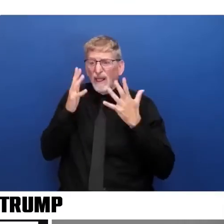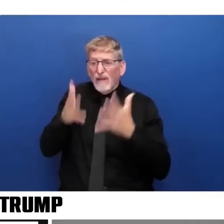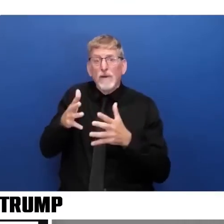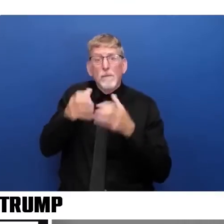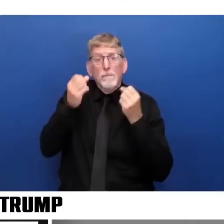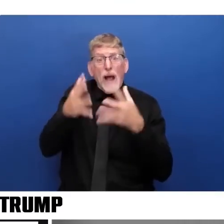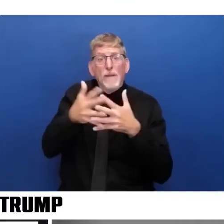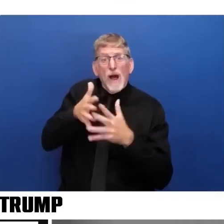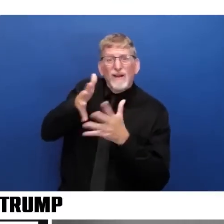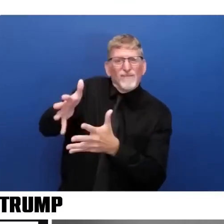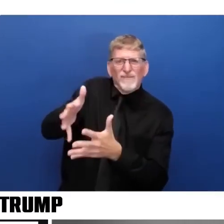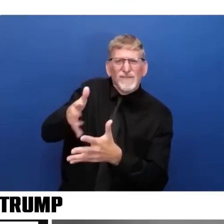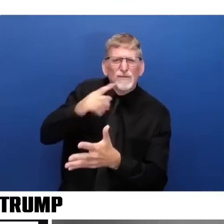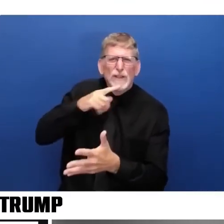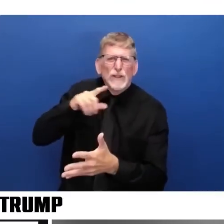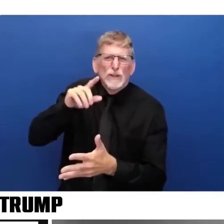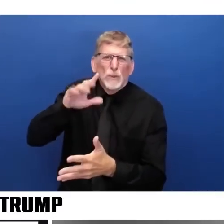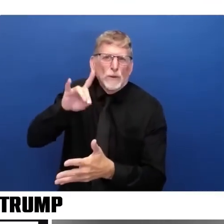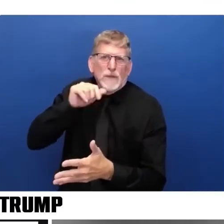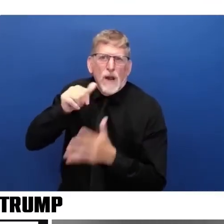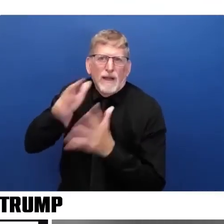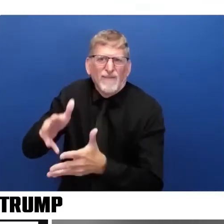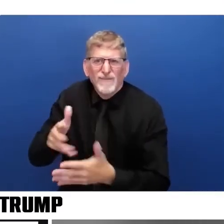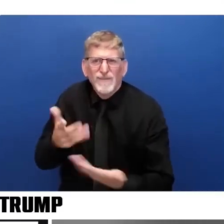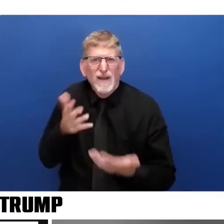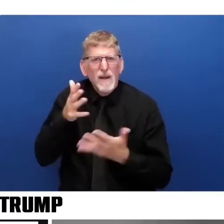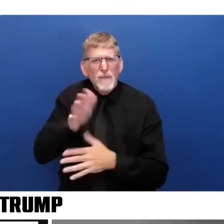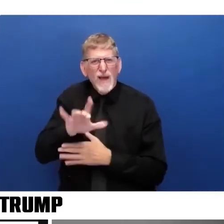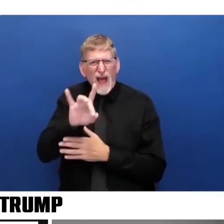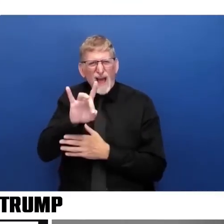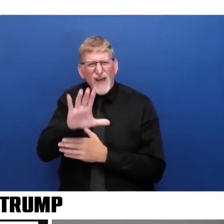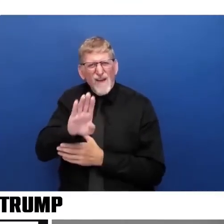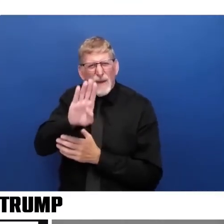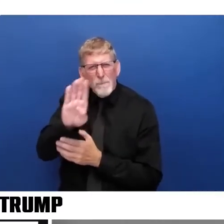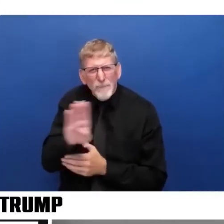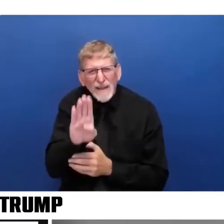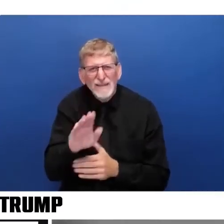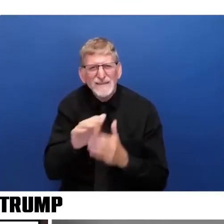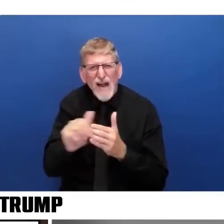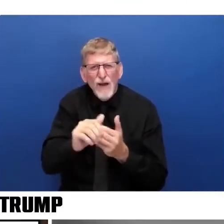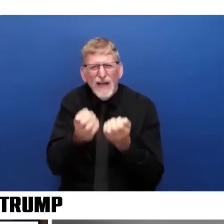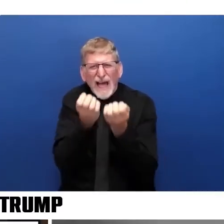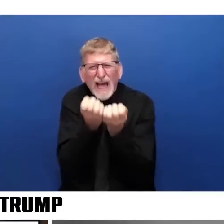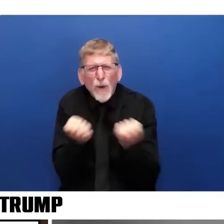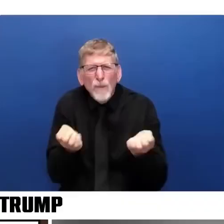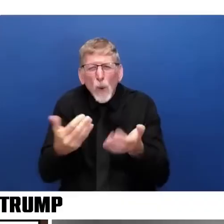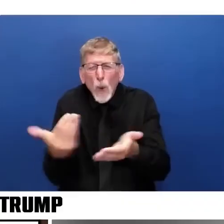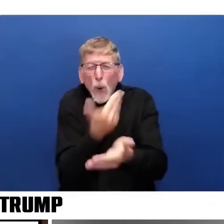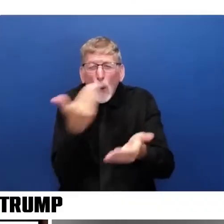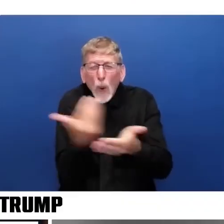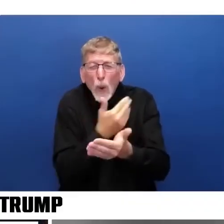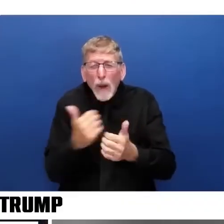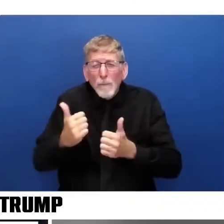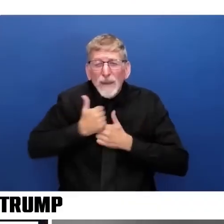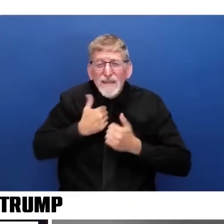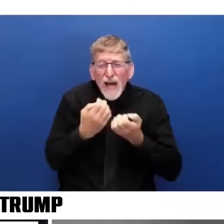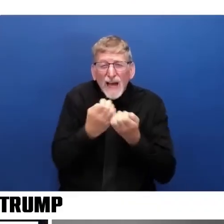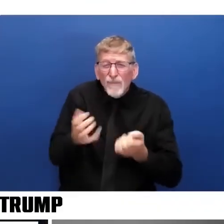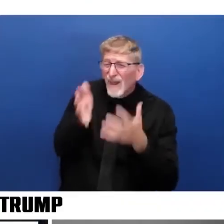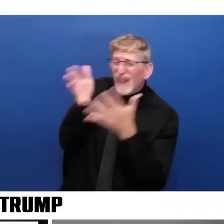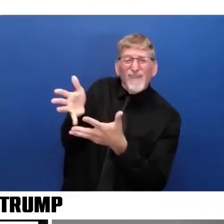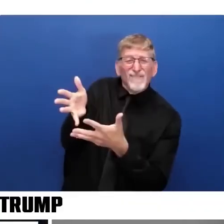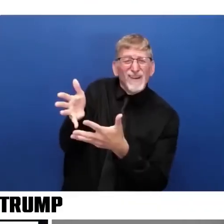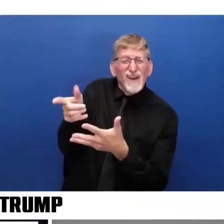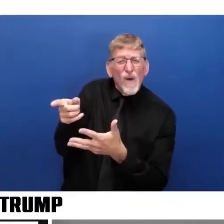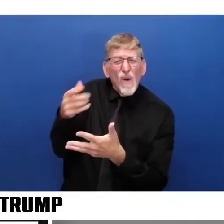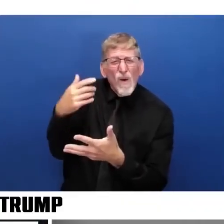$85 billion worth of brand new, beautiful military equipment behind. And just to finish, they blew it. The